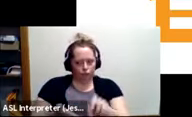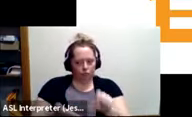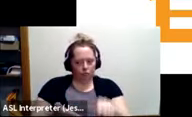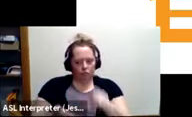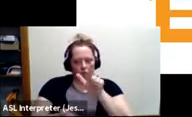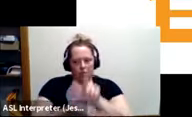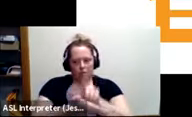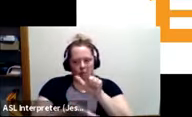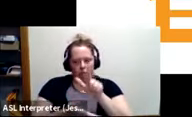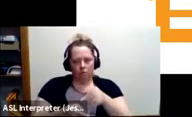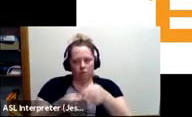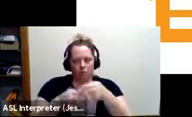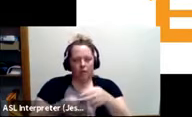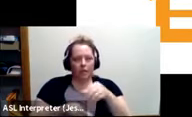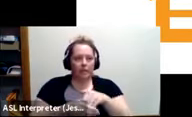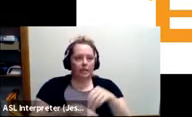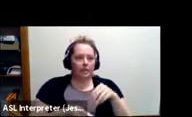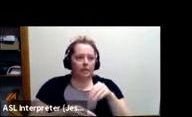Pittsburgh.